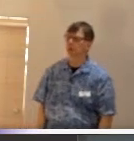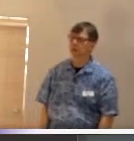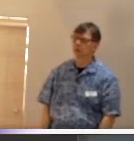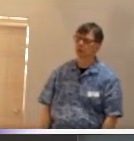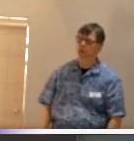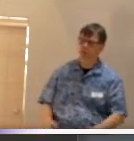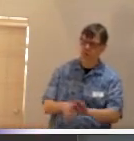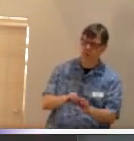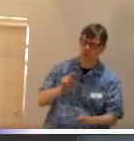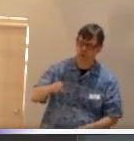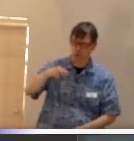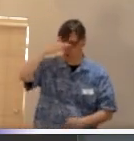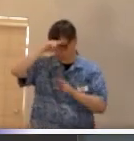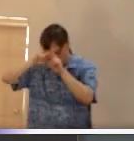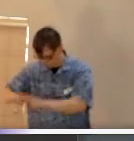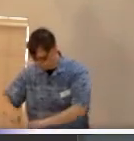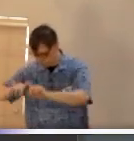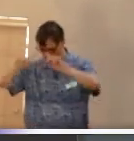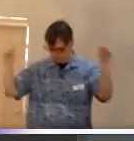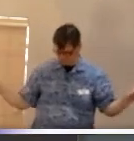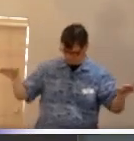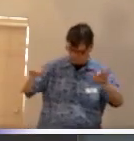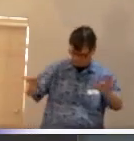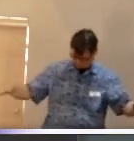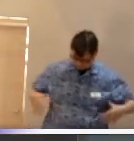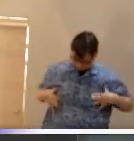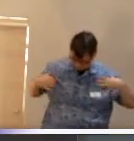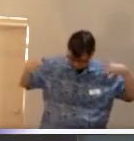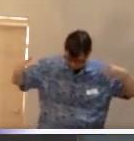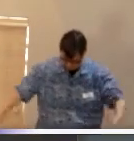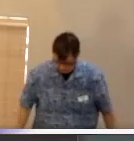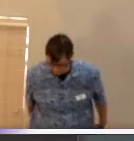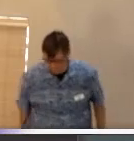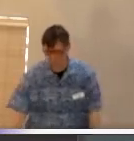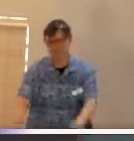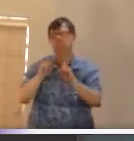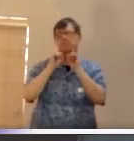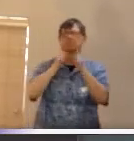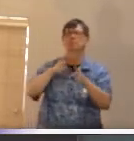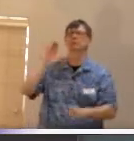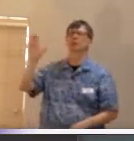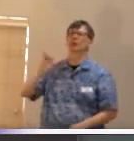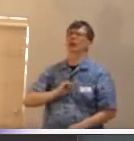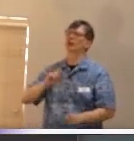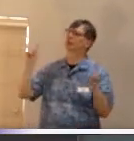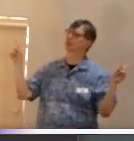Do you notice the difference in your experience? Can you feel the active verb when we say that? I radiate